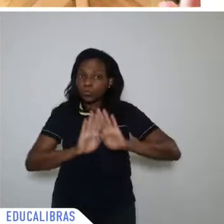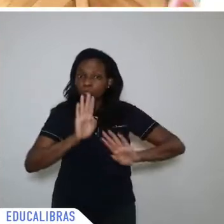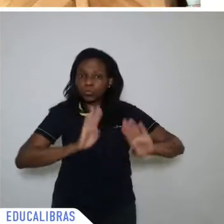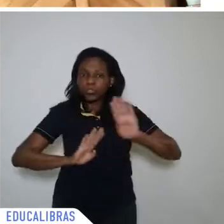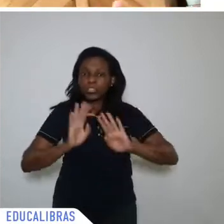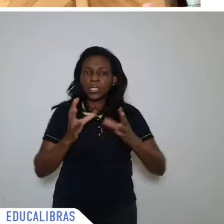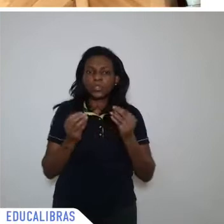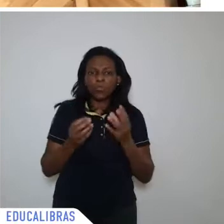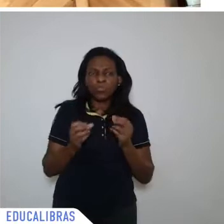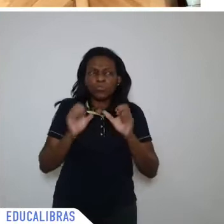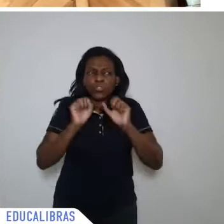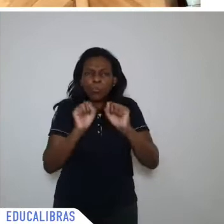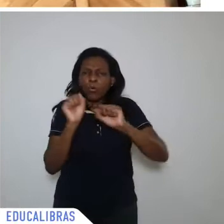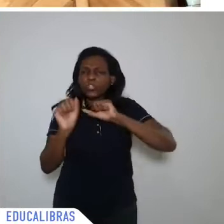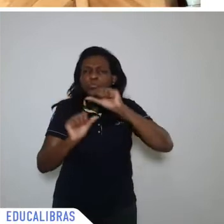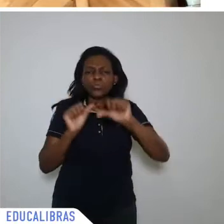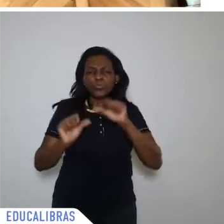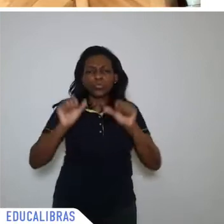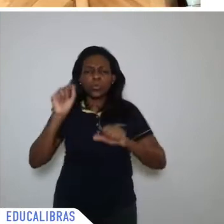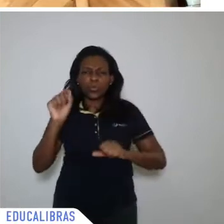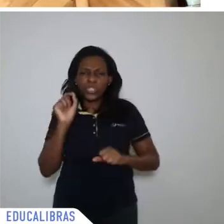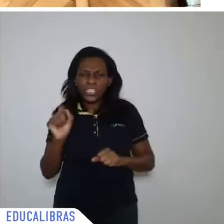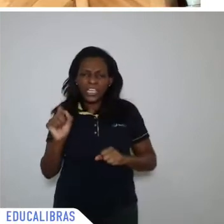with the proper care,